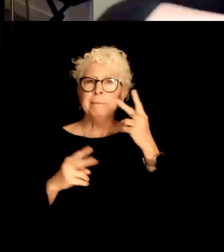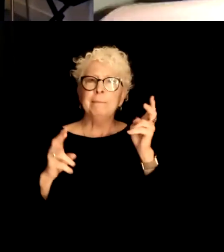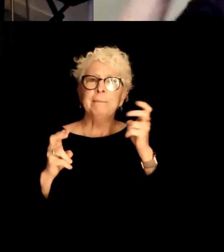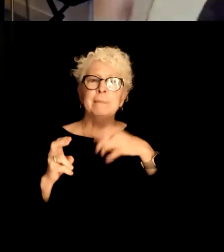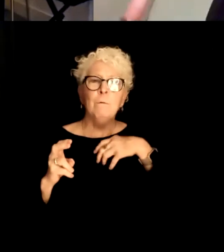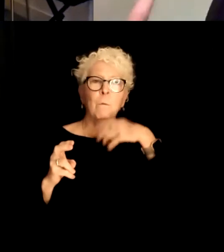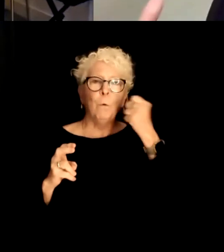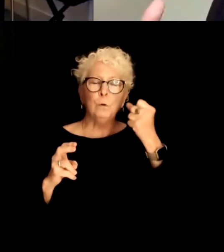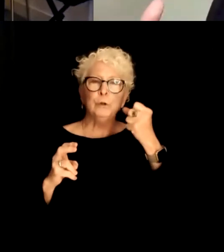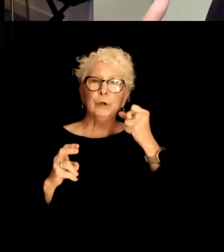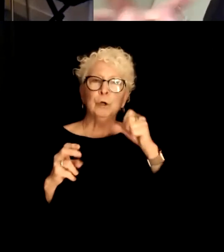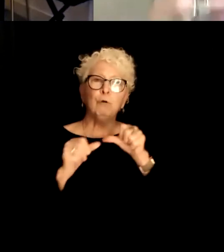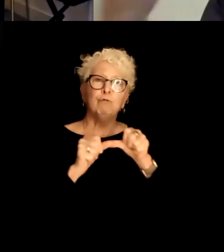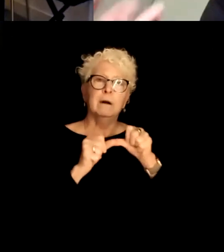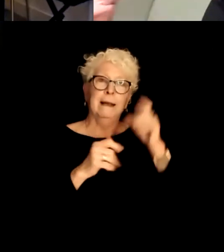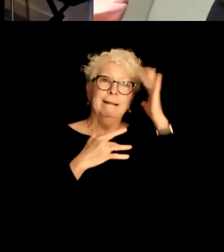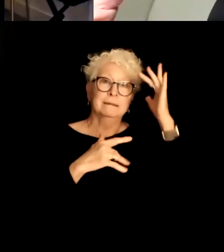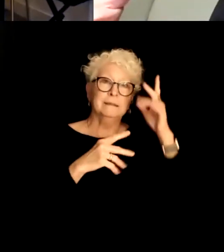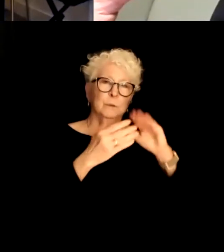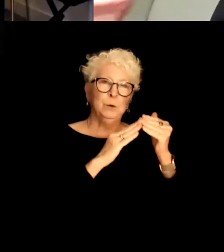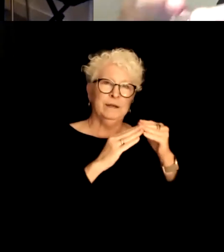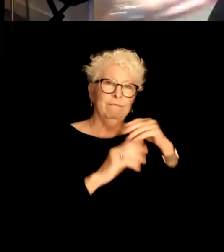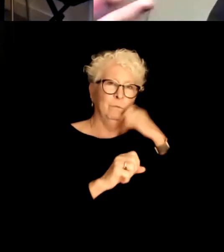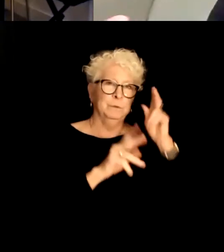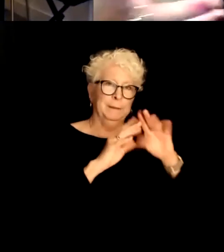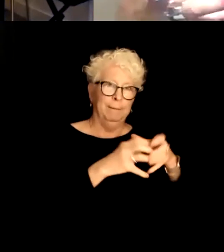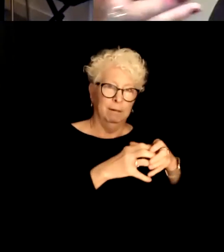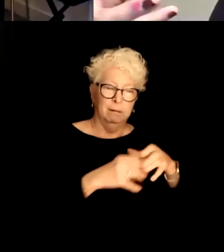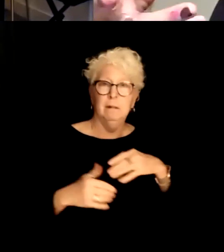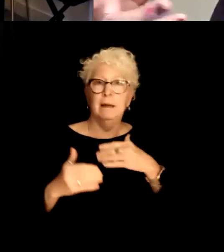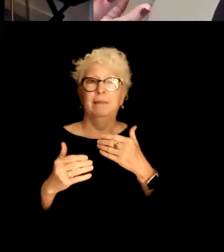illness community and new folks. And someone had just asked,